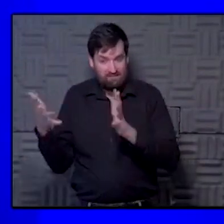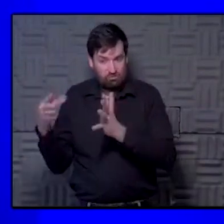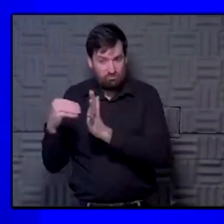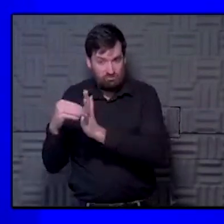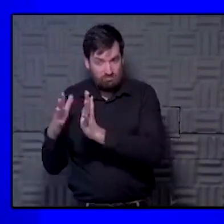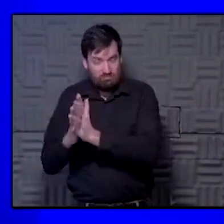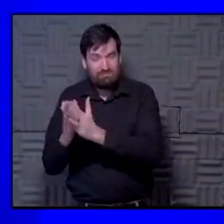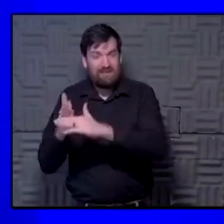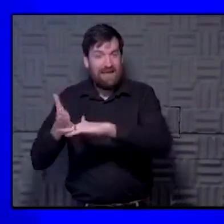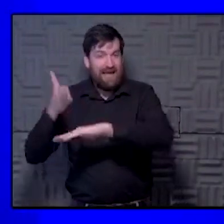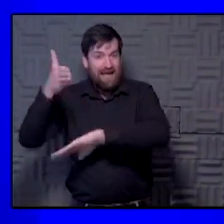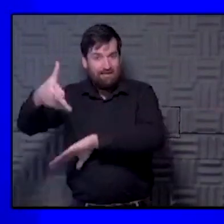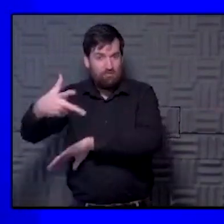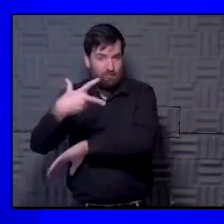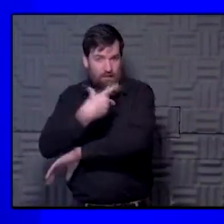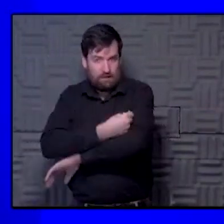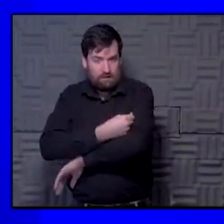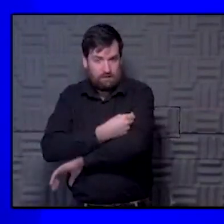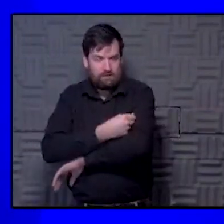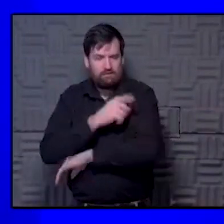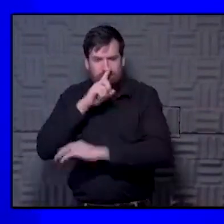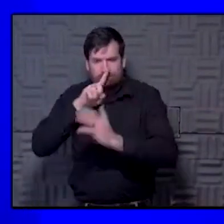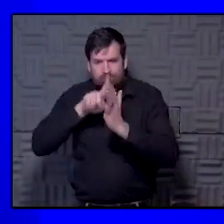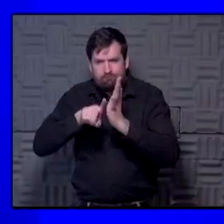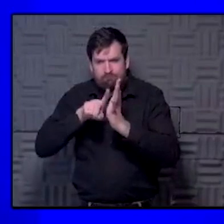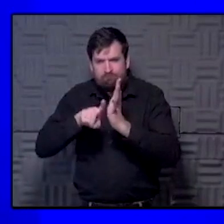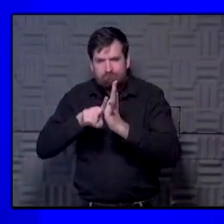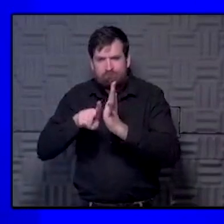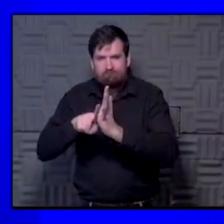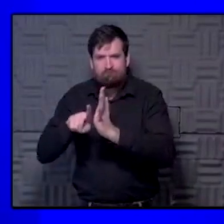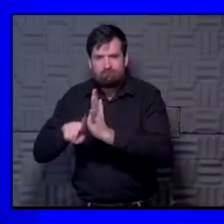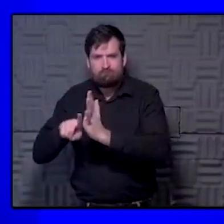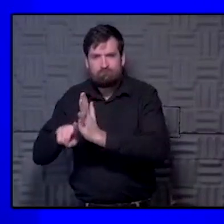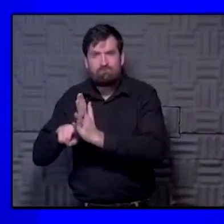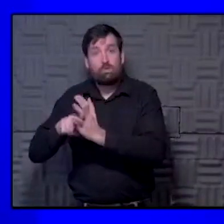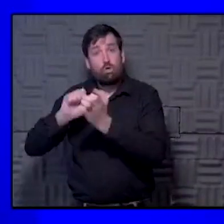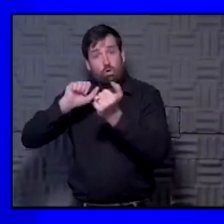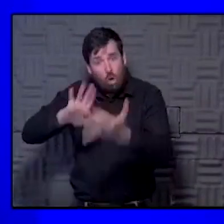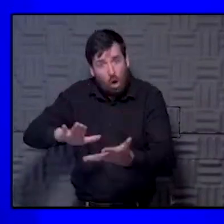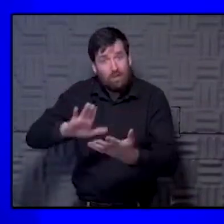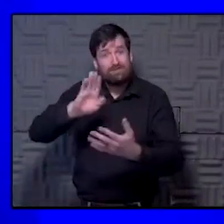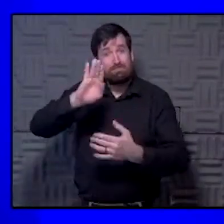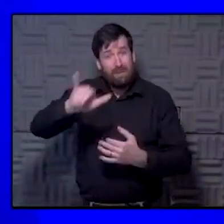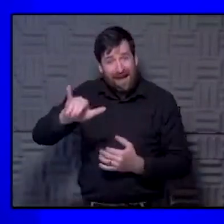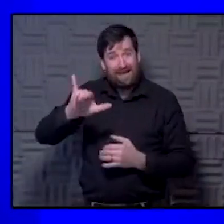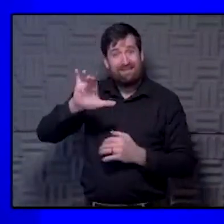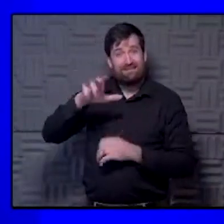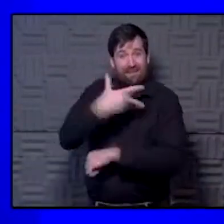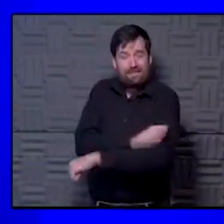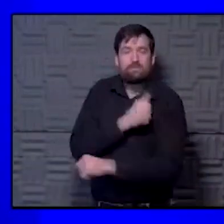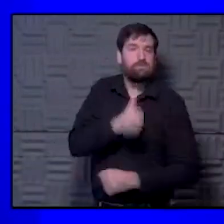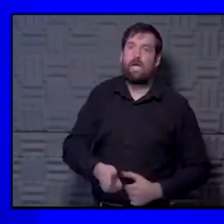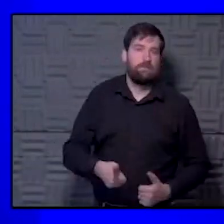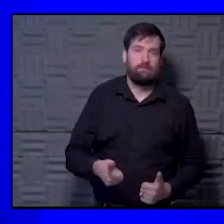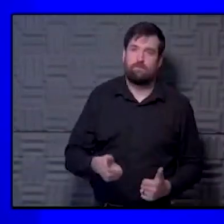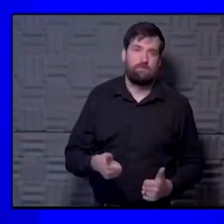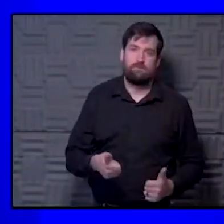people after the vaccine doses, they've been investigated very thoroughly and they're not from the vaccine. So what